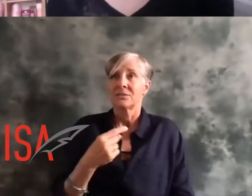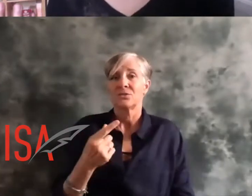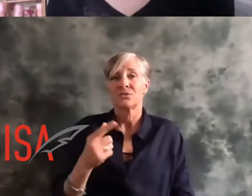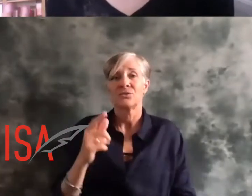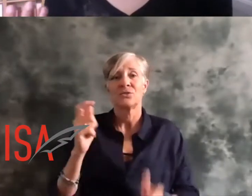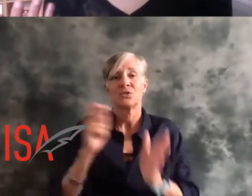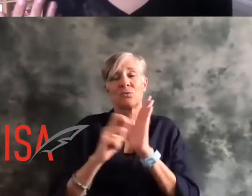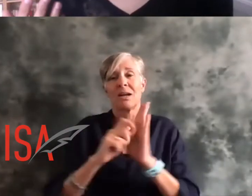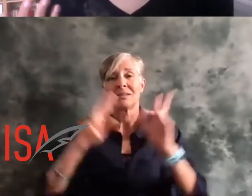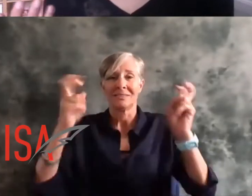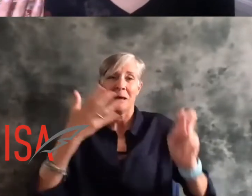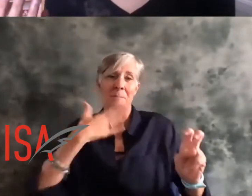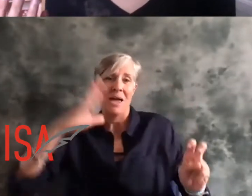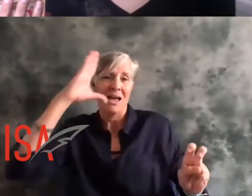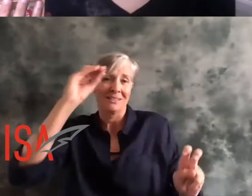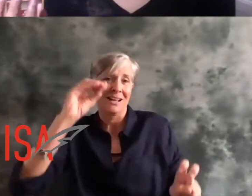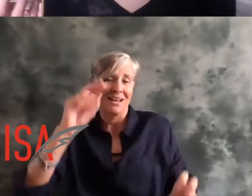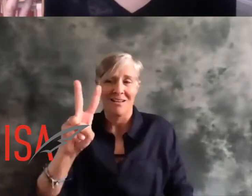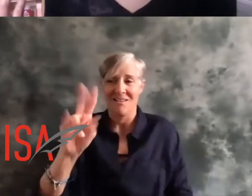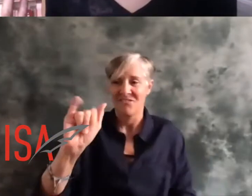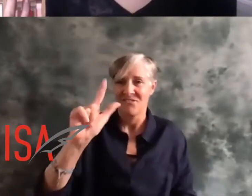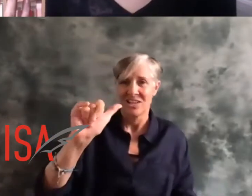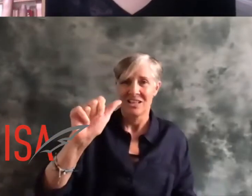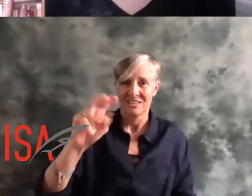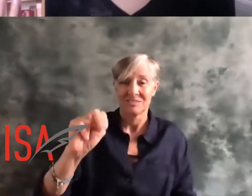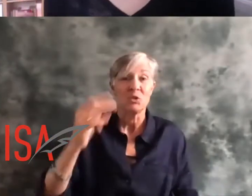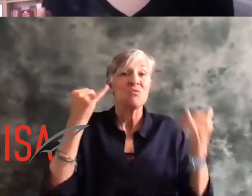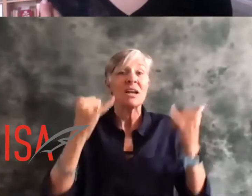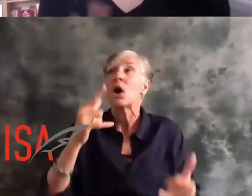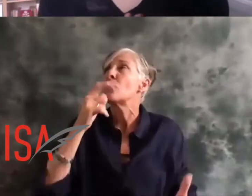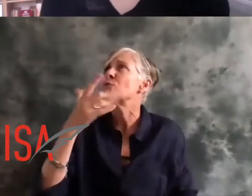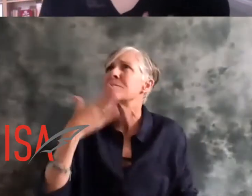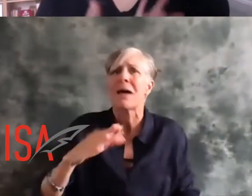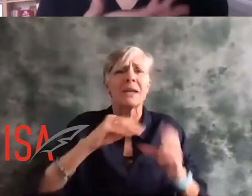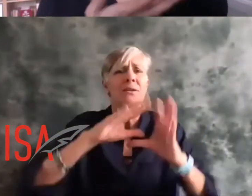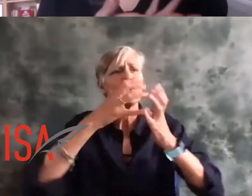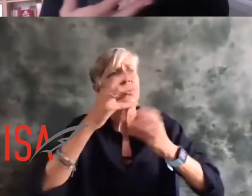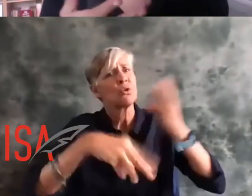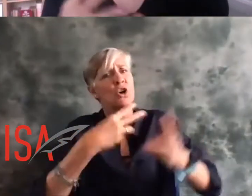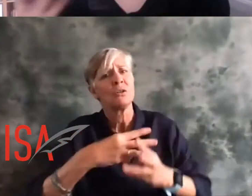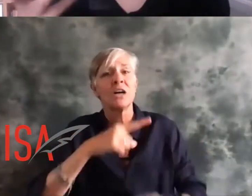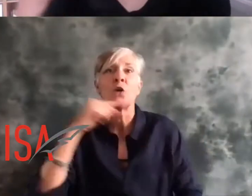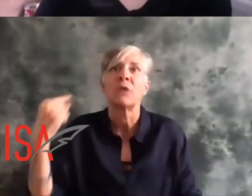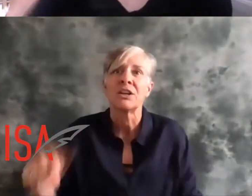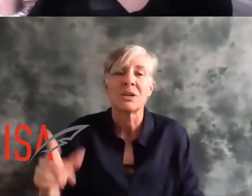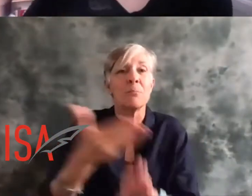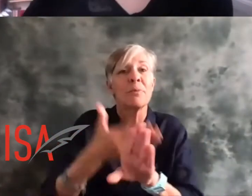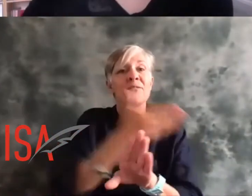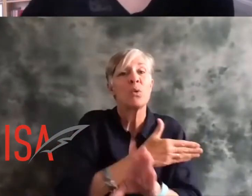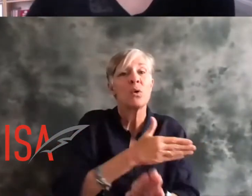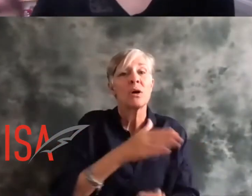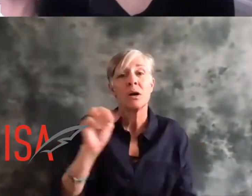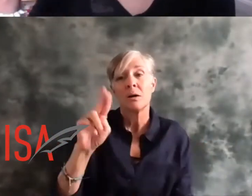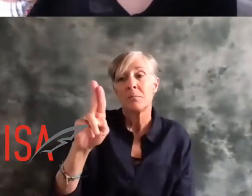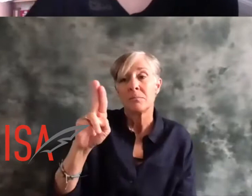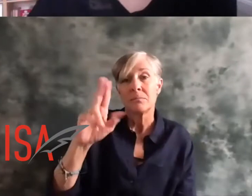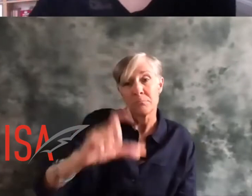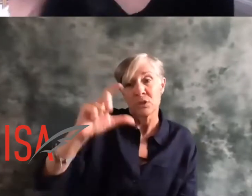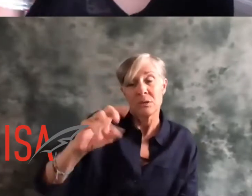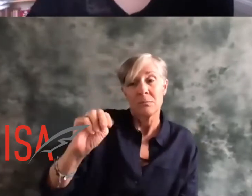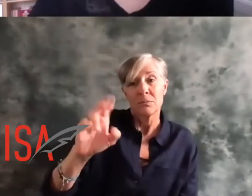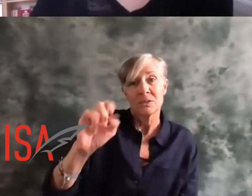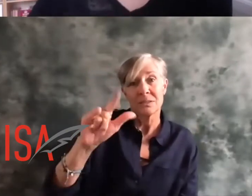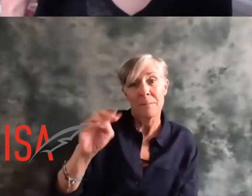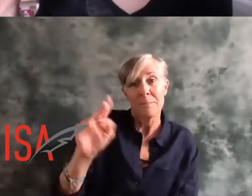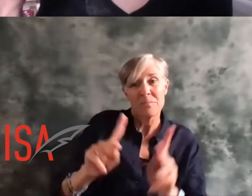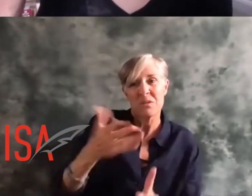stereotypical villain. Right now, the Russians are the bad guys. Before, it was the Muslims are the bad guys. Like, there's always some group that's